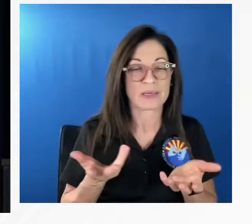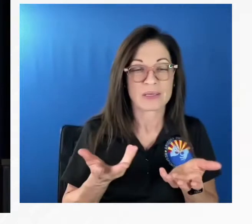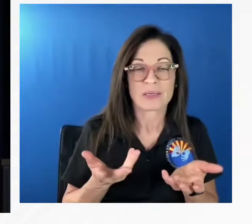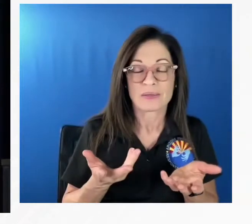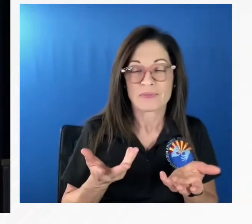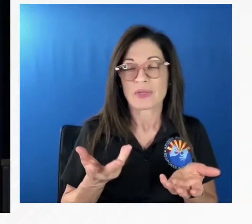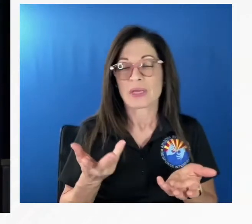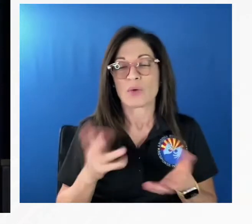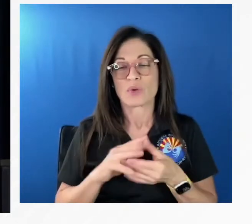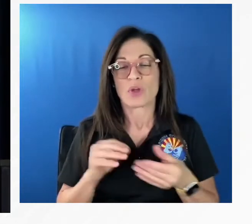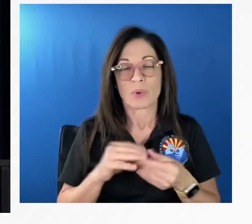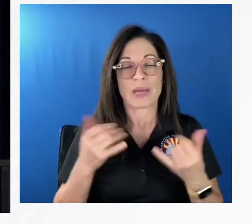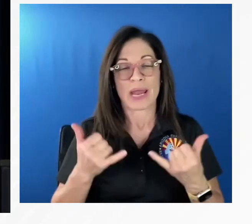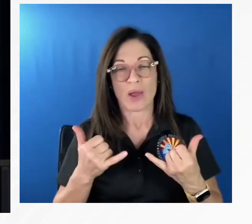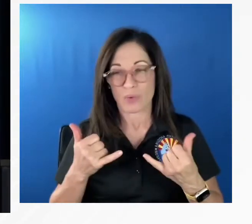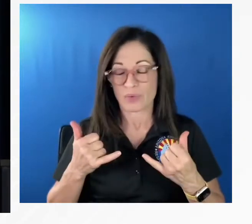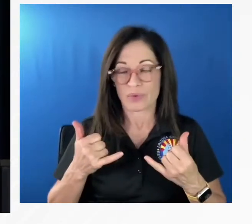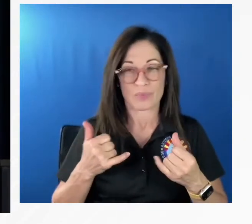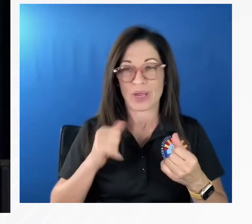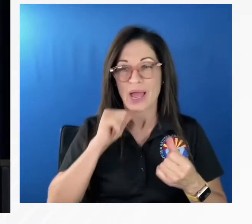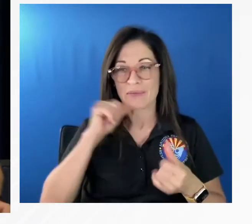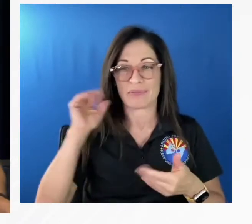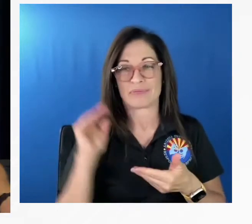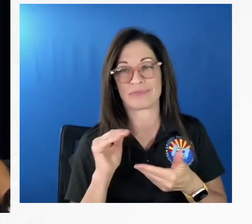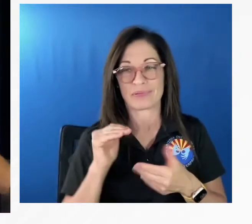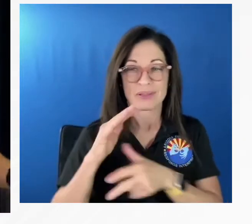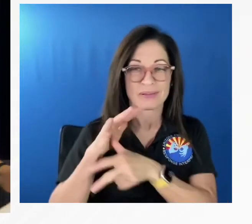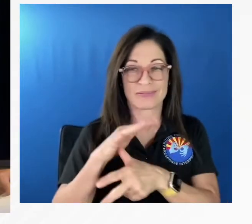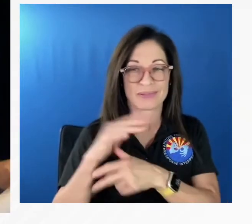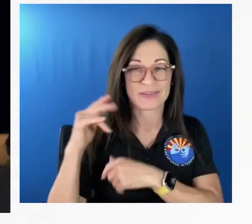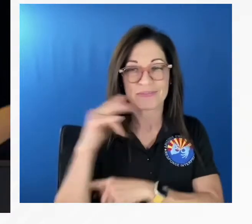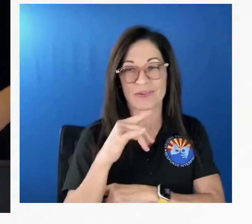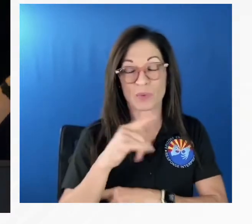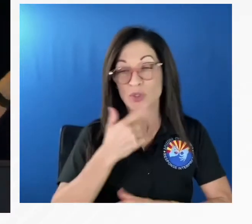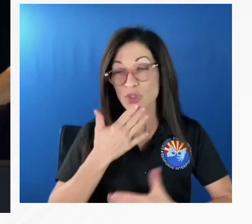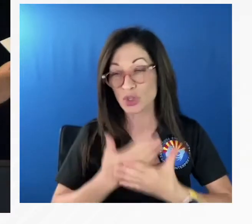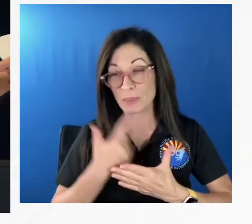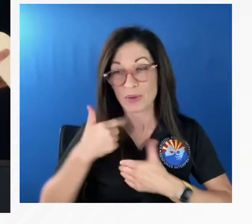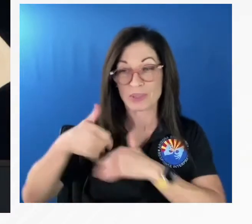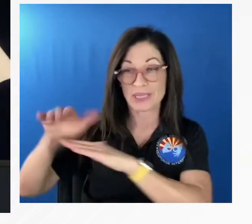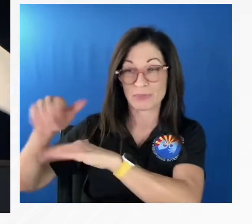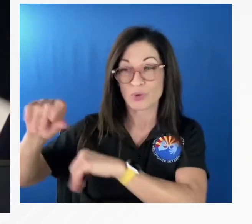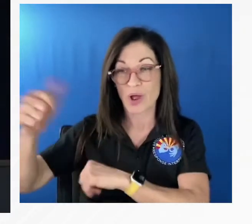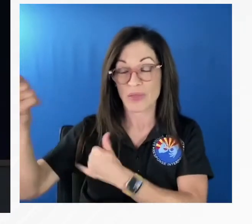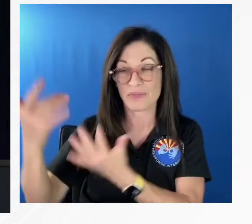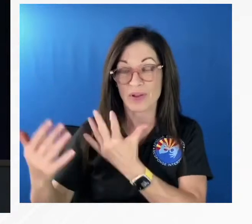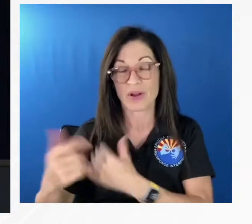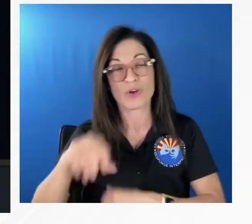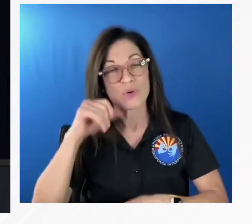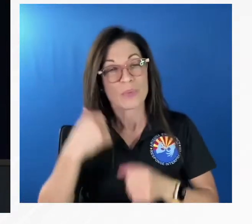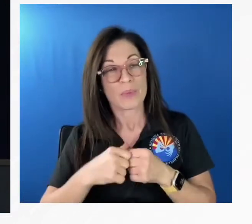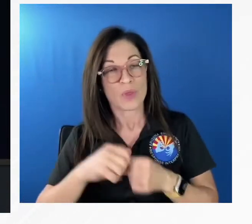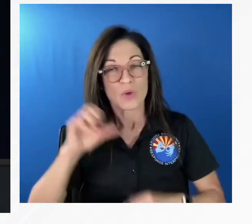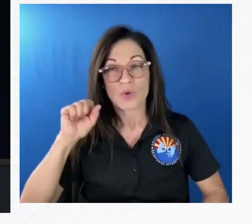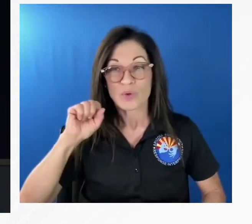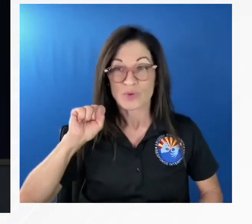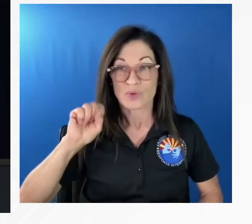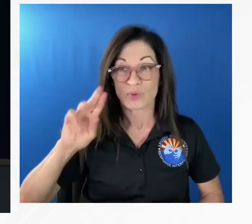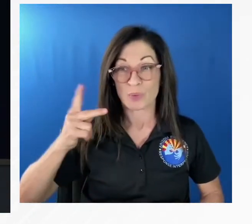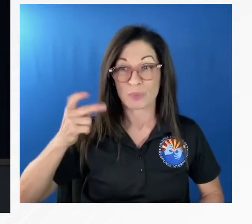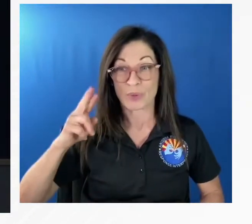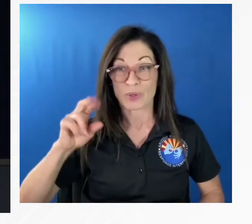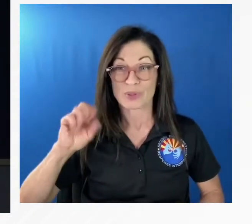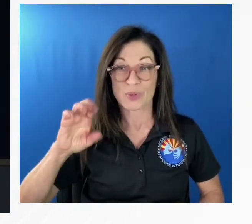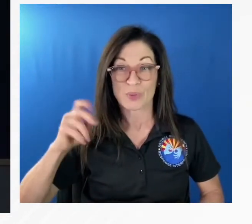means we've sent some aircraft away for different missions. If you remember those super scoopers that were pulling water out of Kaweah Lake, they got sent up north